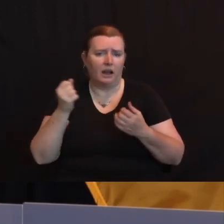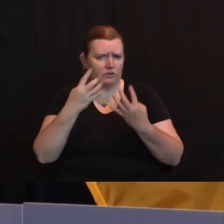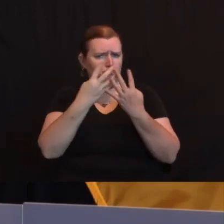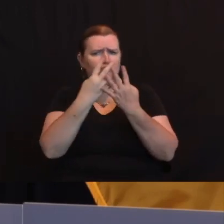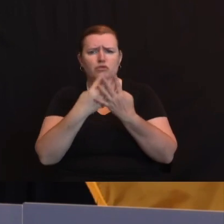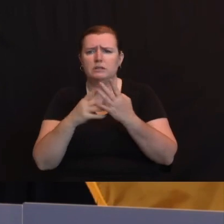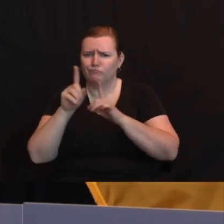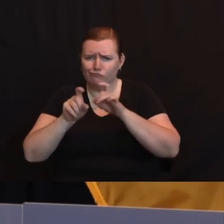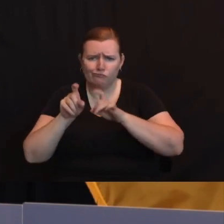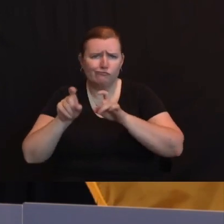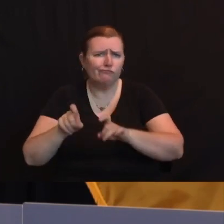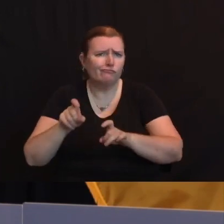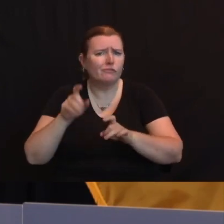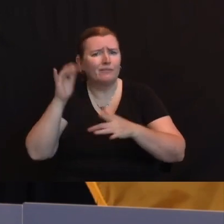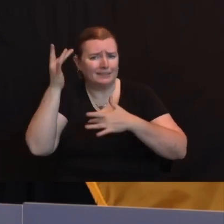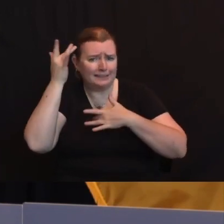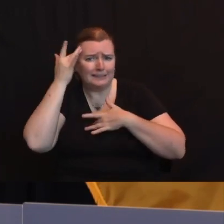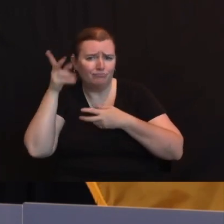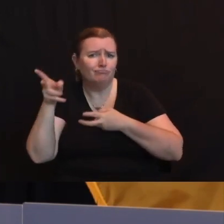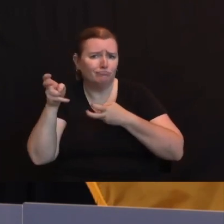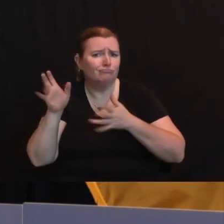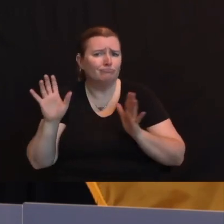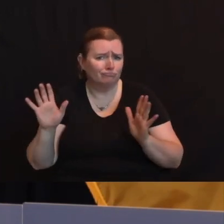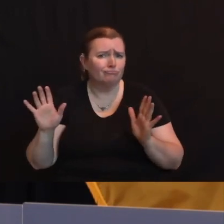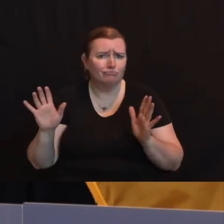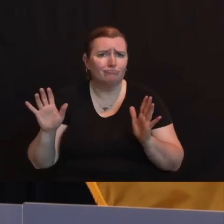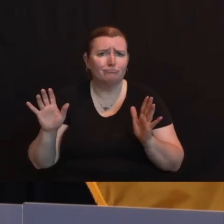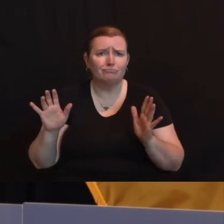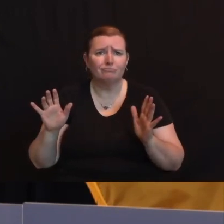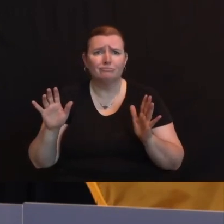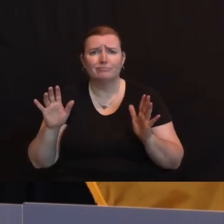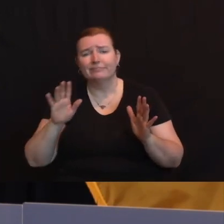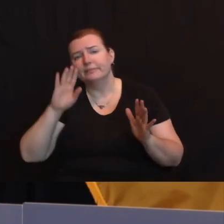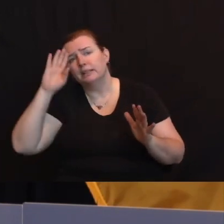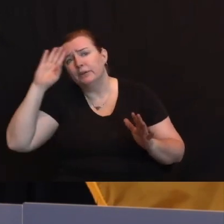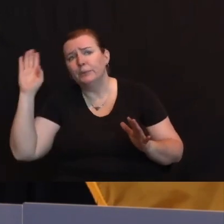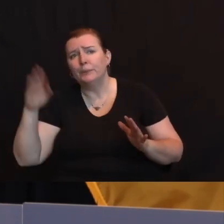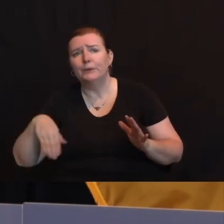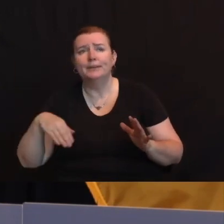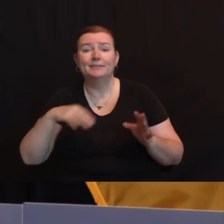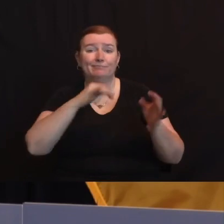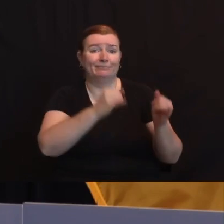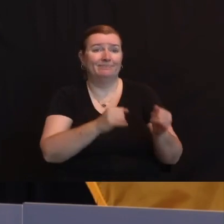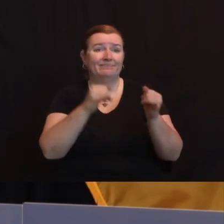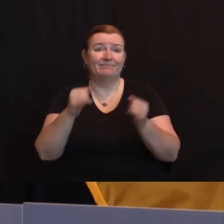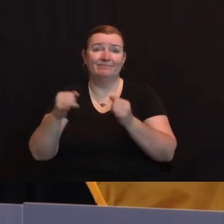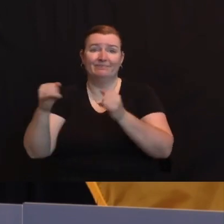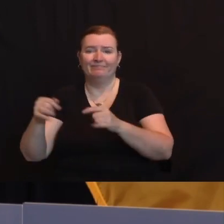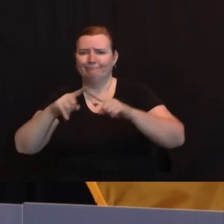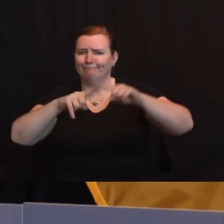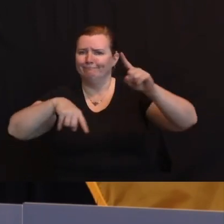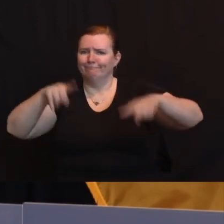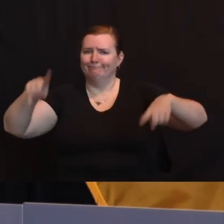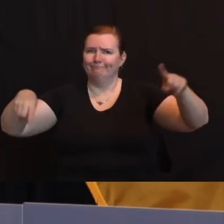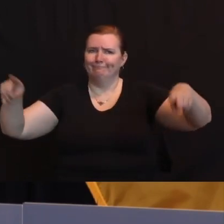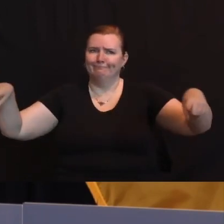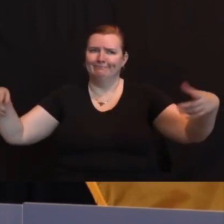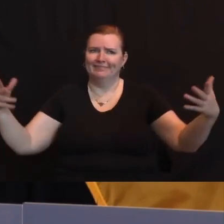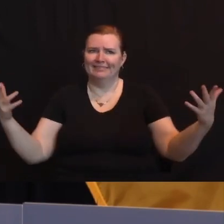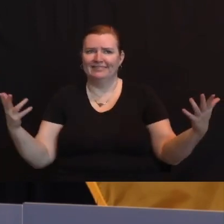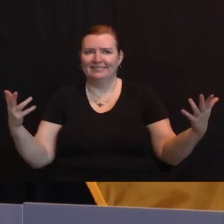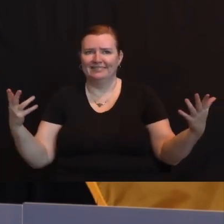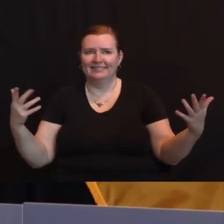symptoms. As the commissioner is alluding, there's a lot of different variation that comes into play when you do temperature checks. It's how well you take